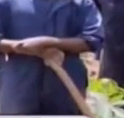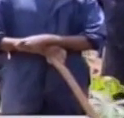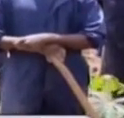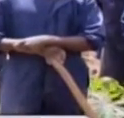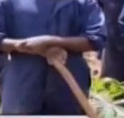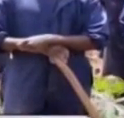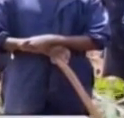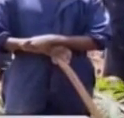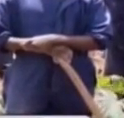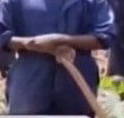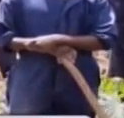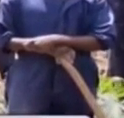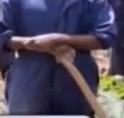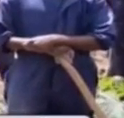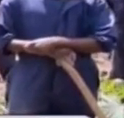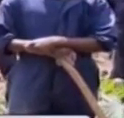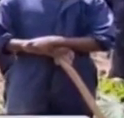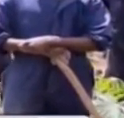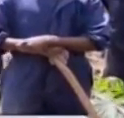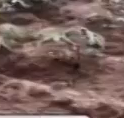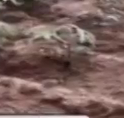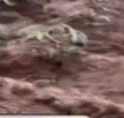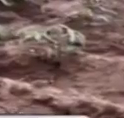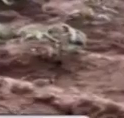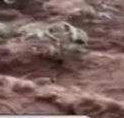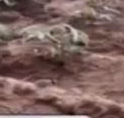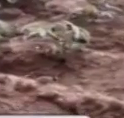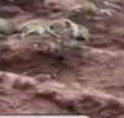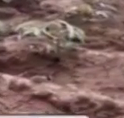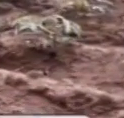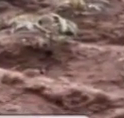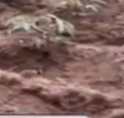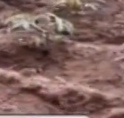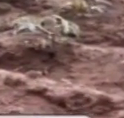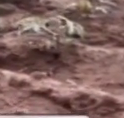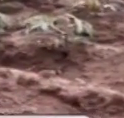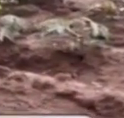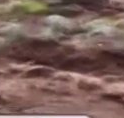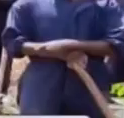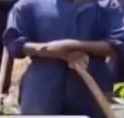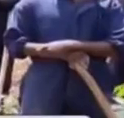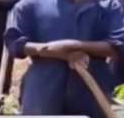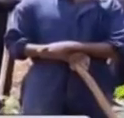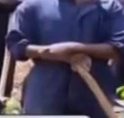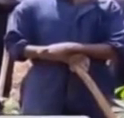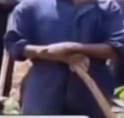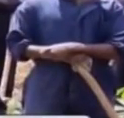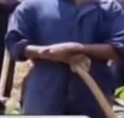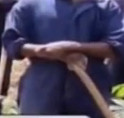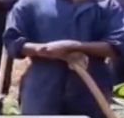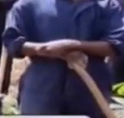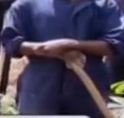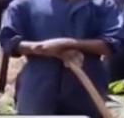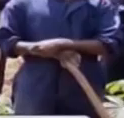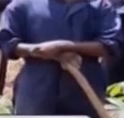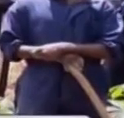and this is what we promised the people of Kawambwa, the people of Luapula, that Sunbird is coming and is coming for